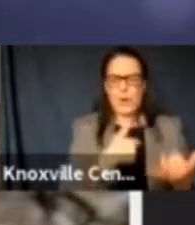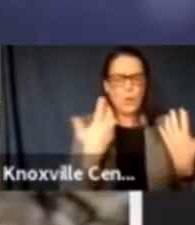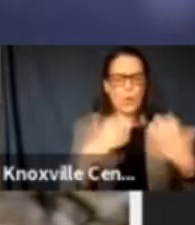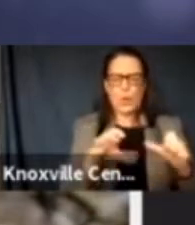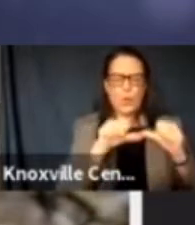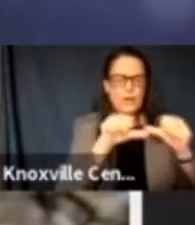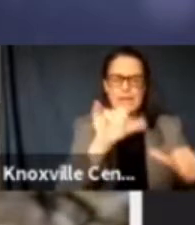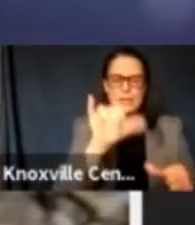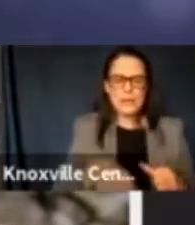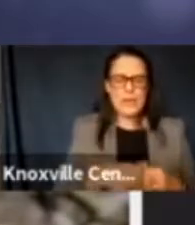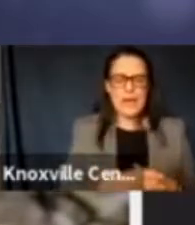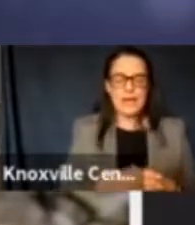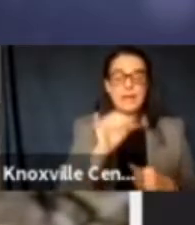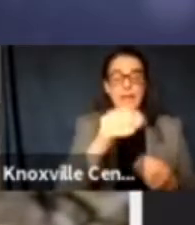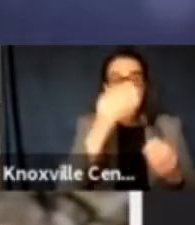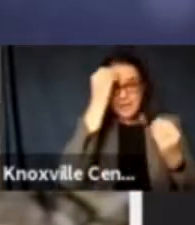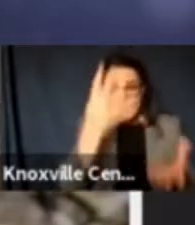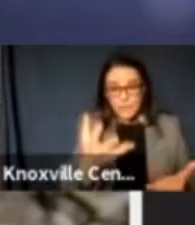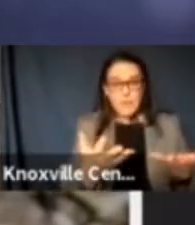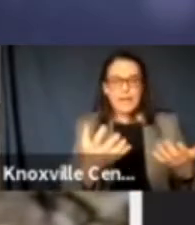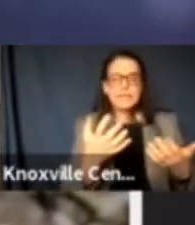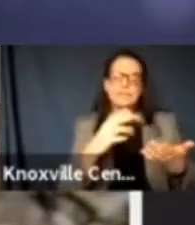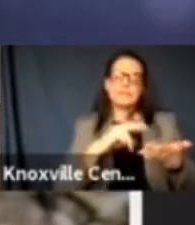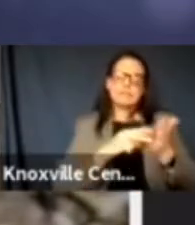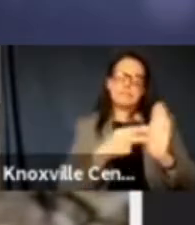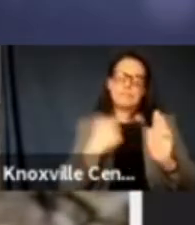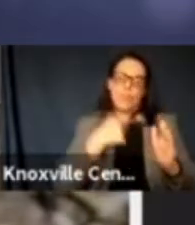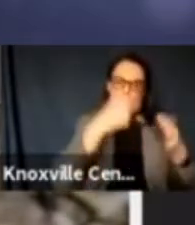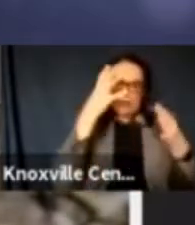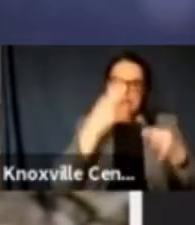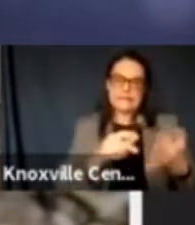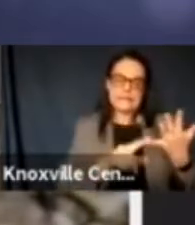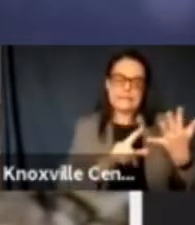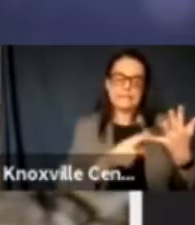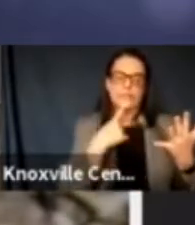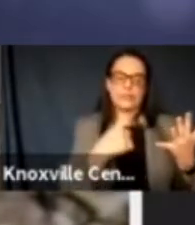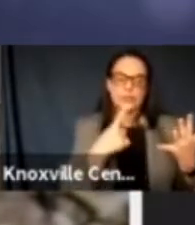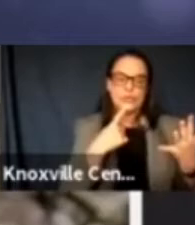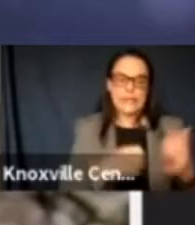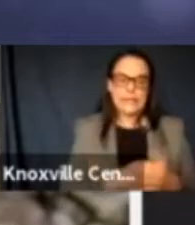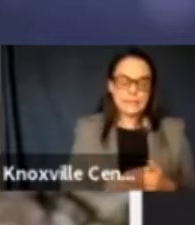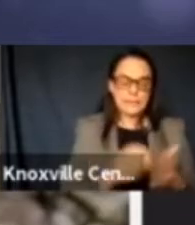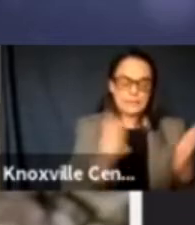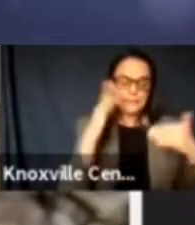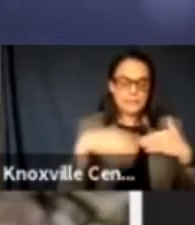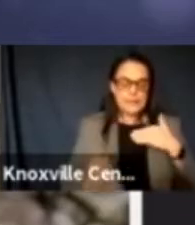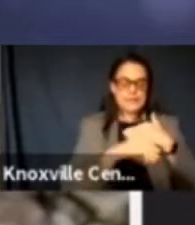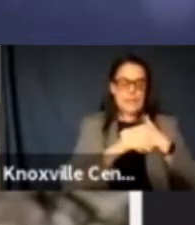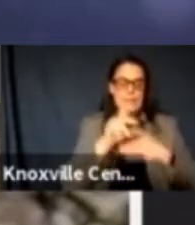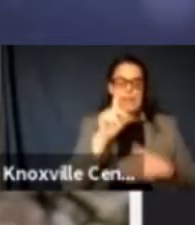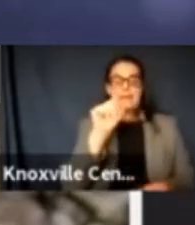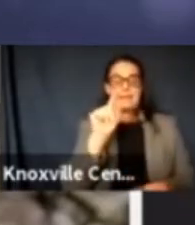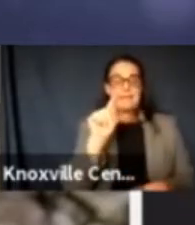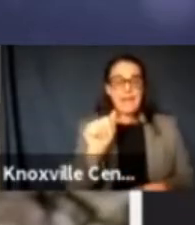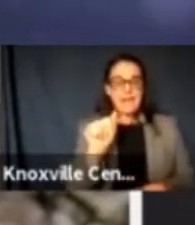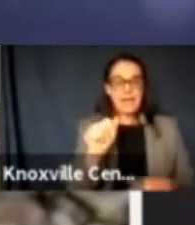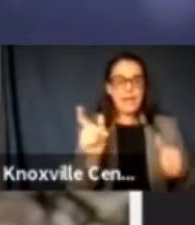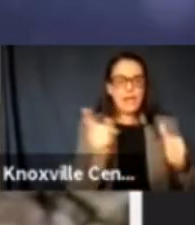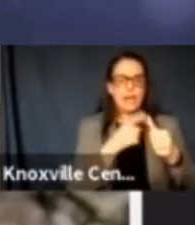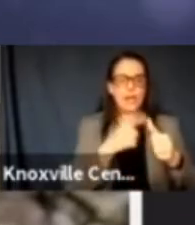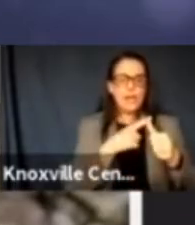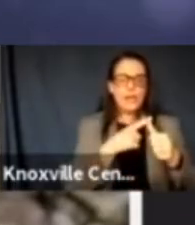The information available leads us to represent this benchmark as red. And under our supplemental data section, the first